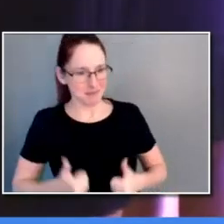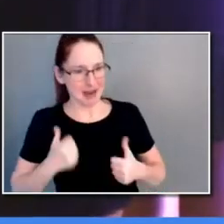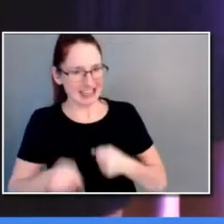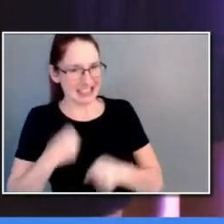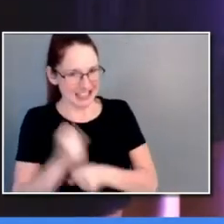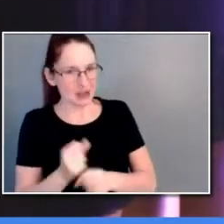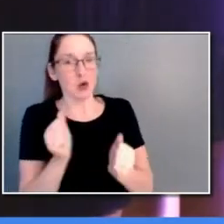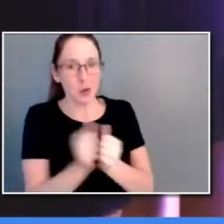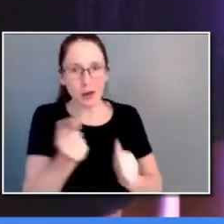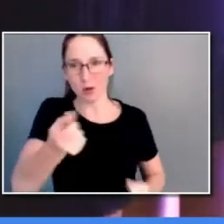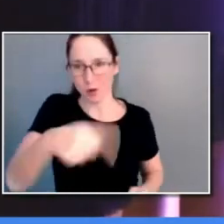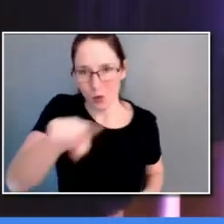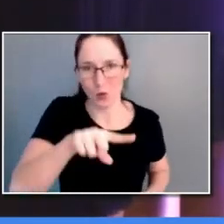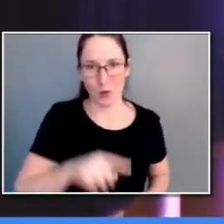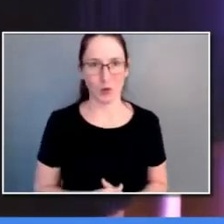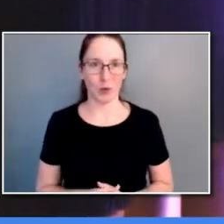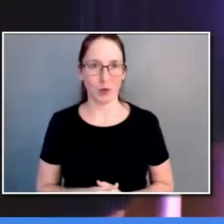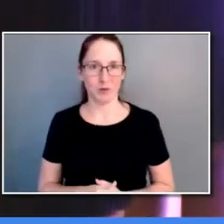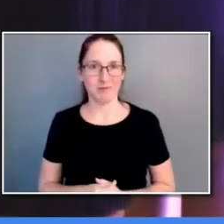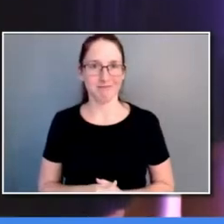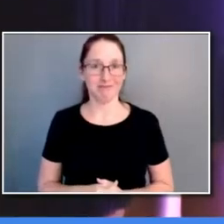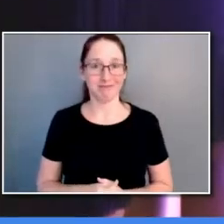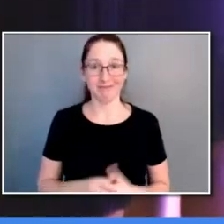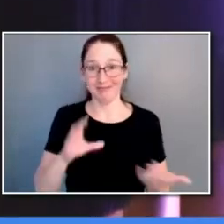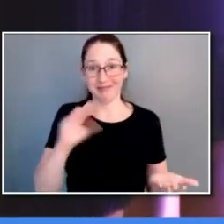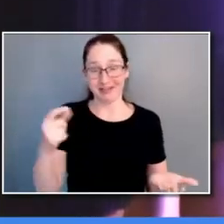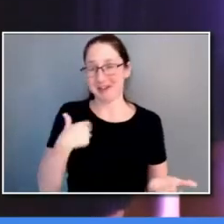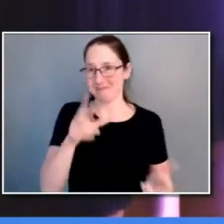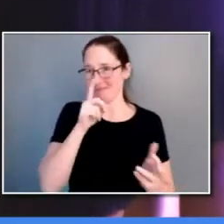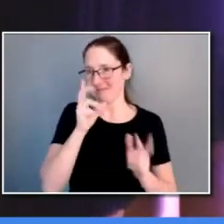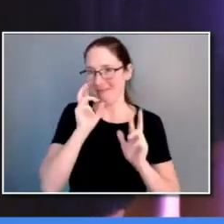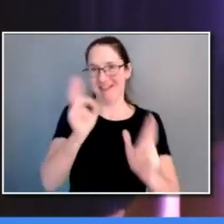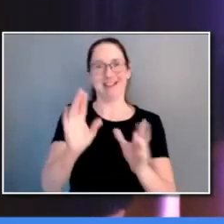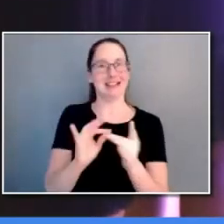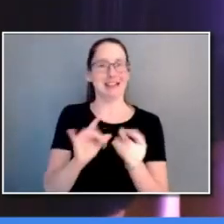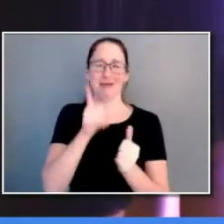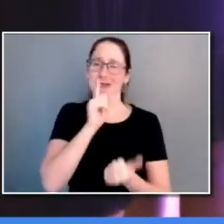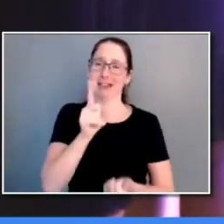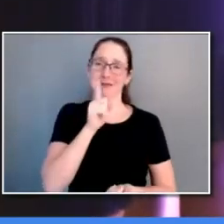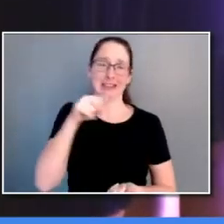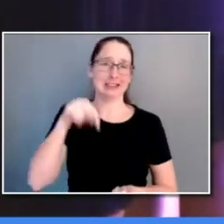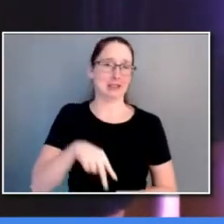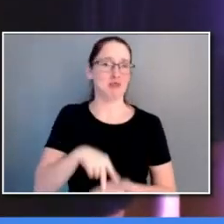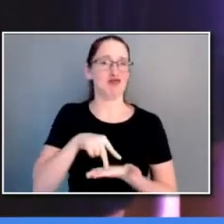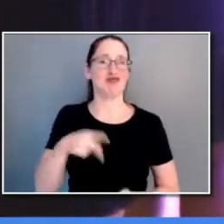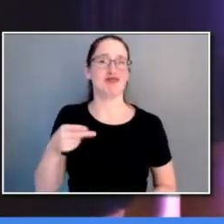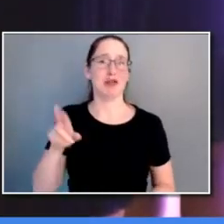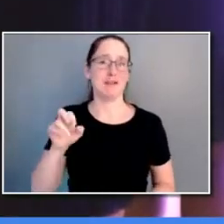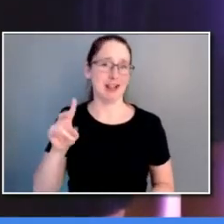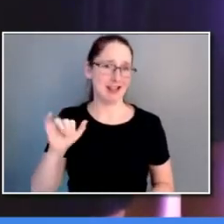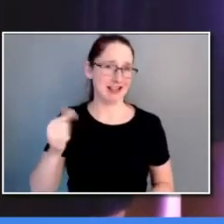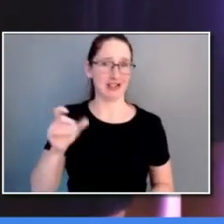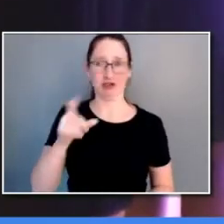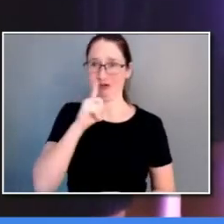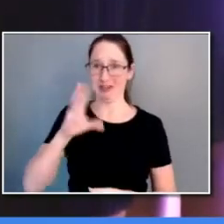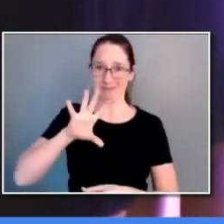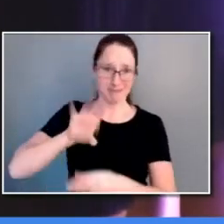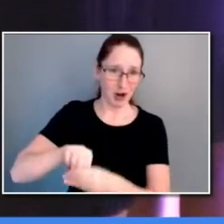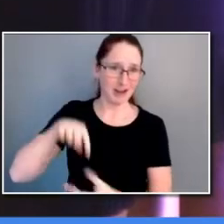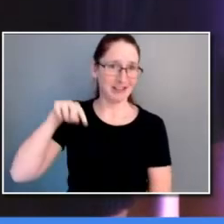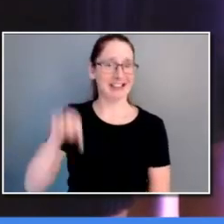all. And I'm honored to say it's been a privilege to be a part of